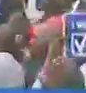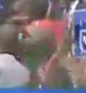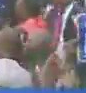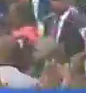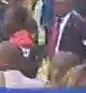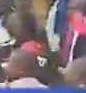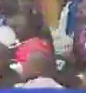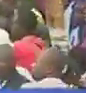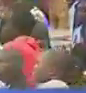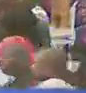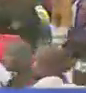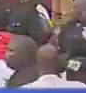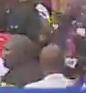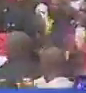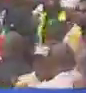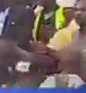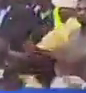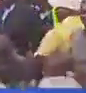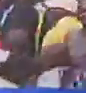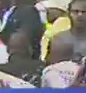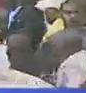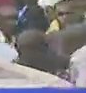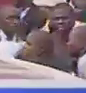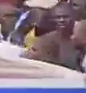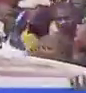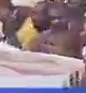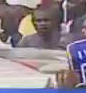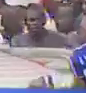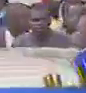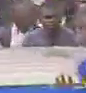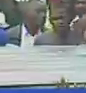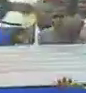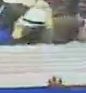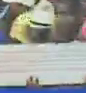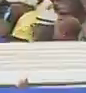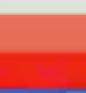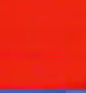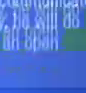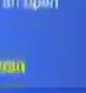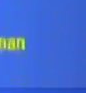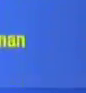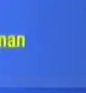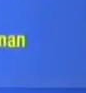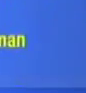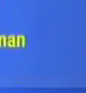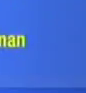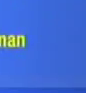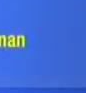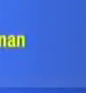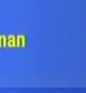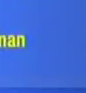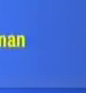plan? Well, on Sunday, Odinga, through his spokesman Dennis Onyango, said he was disinterested in